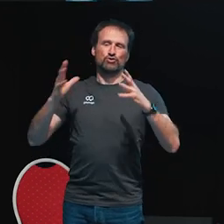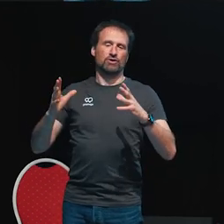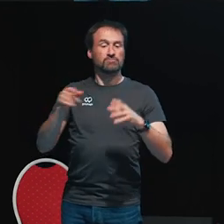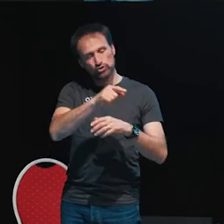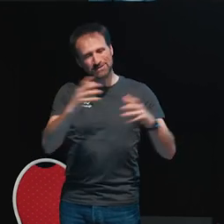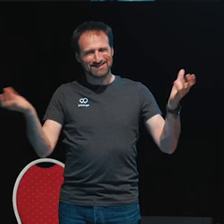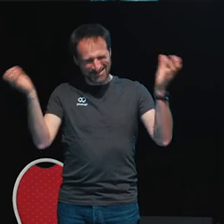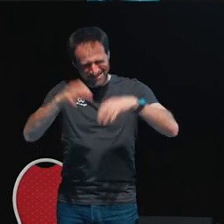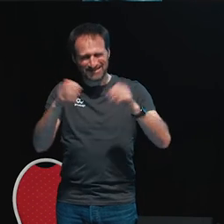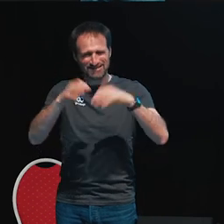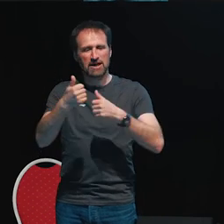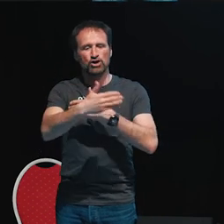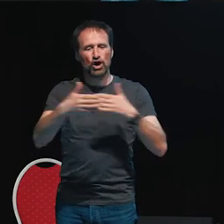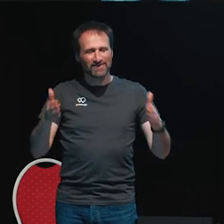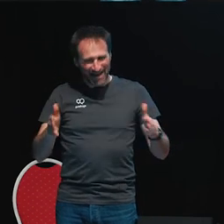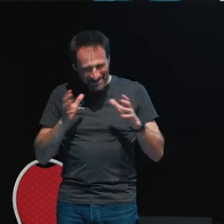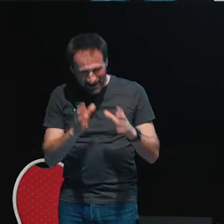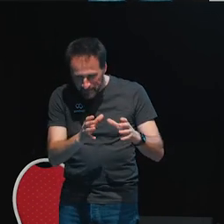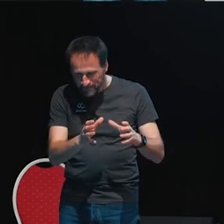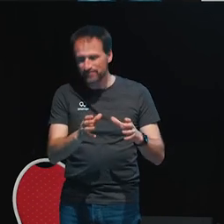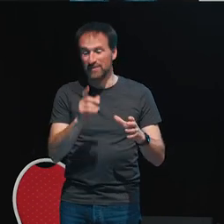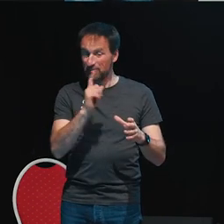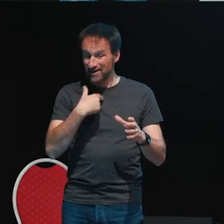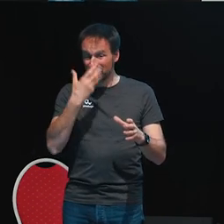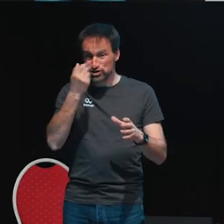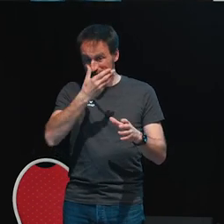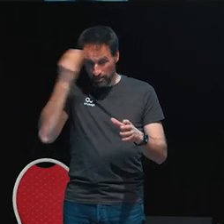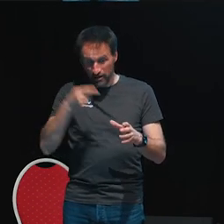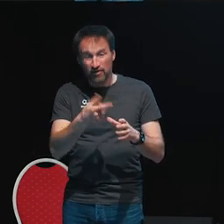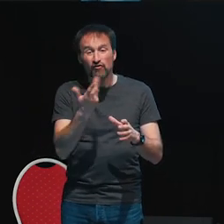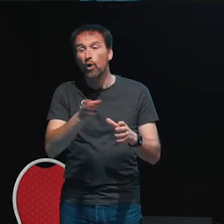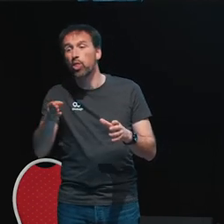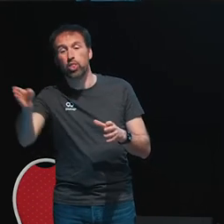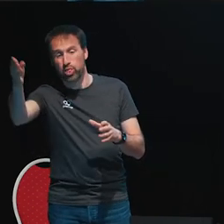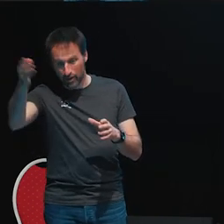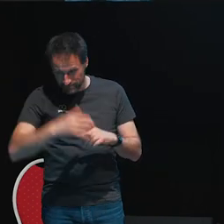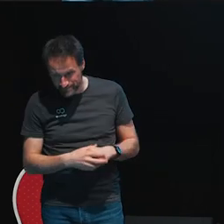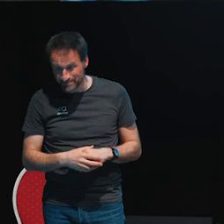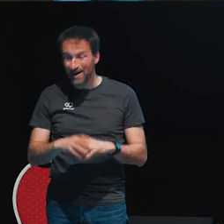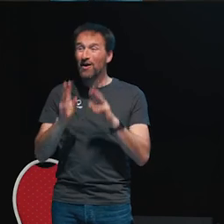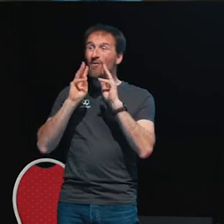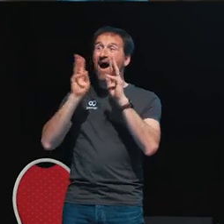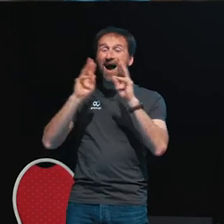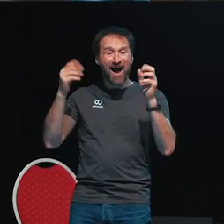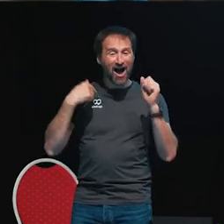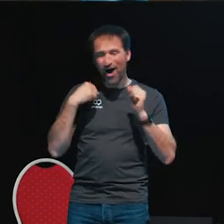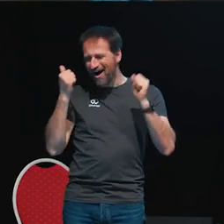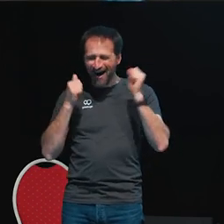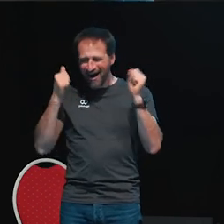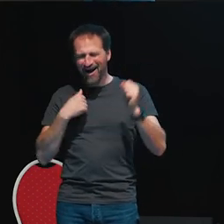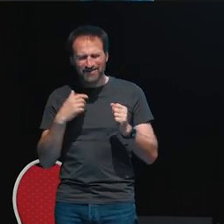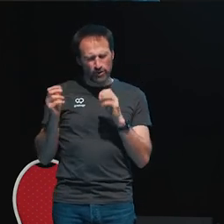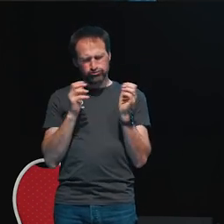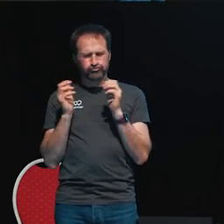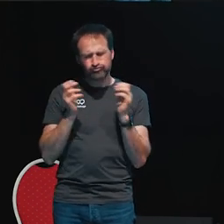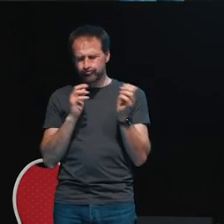topologically sort you. And we don't want to lose track of you. It's like, wow, I'm so cozy. I've been shuffled around and